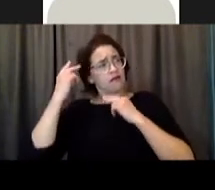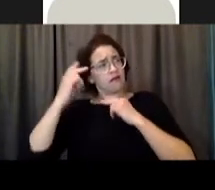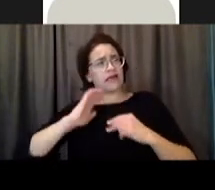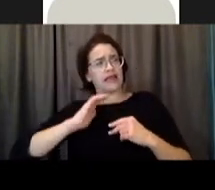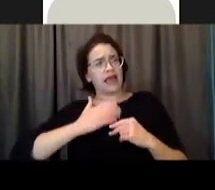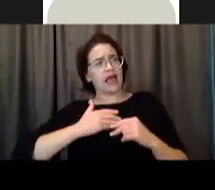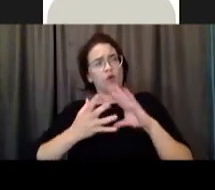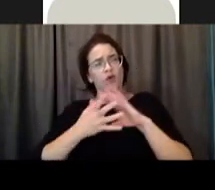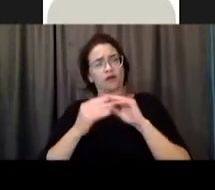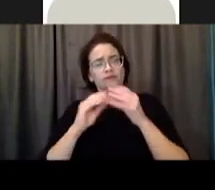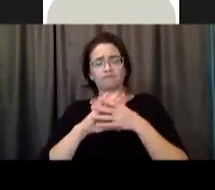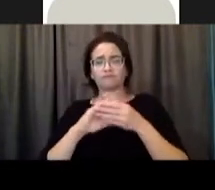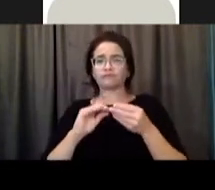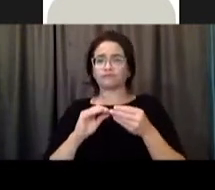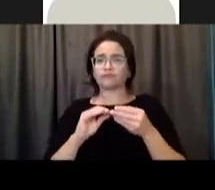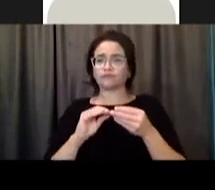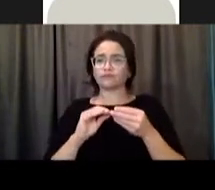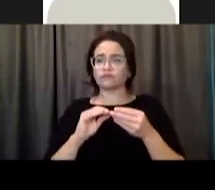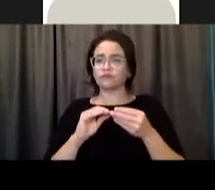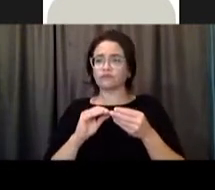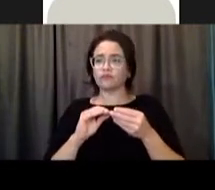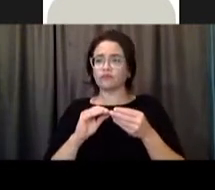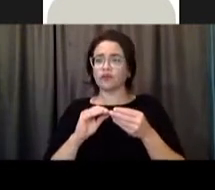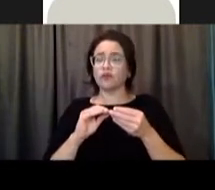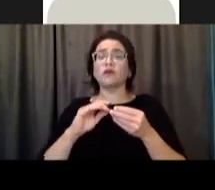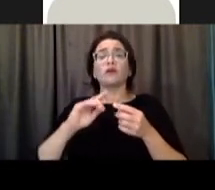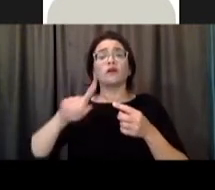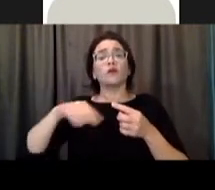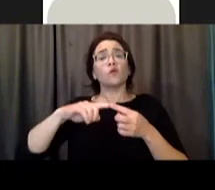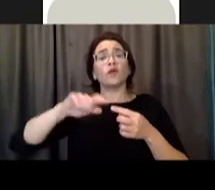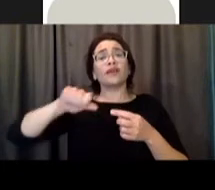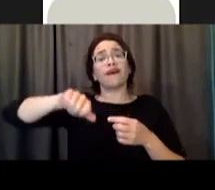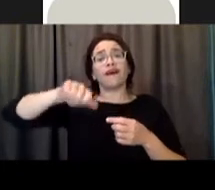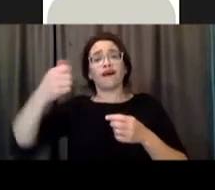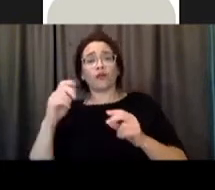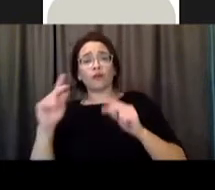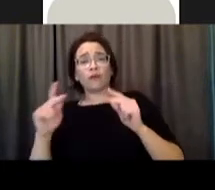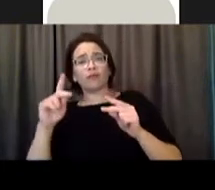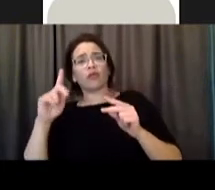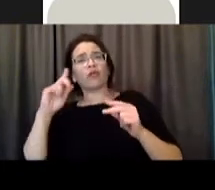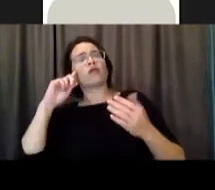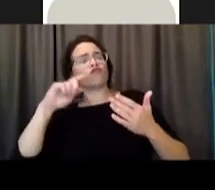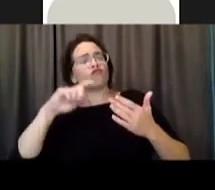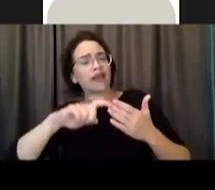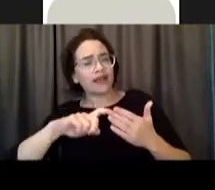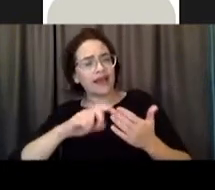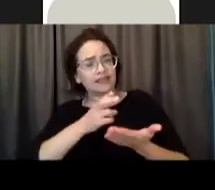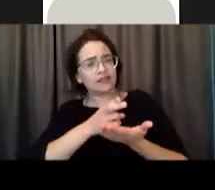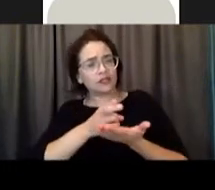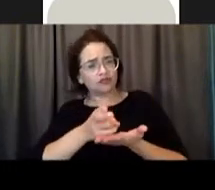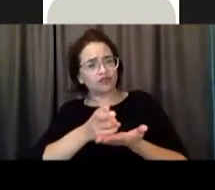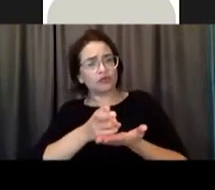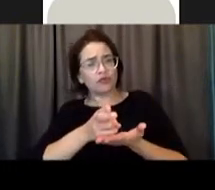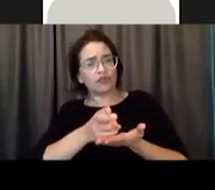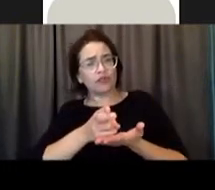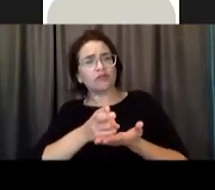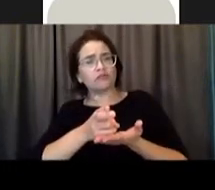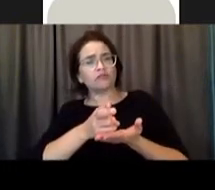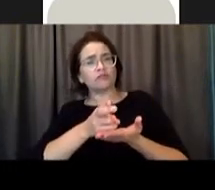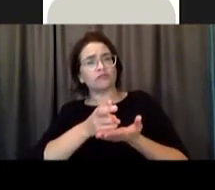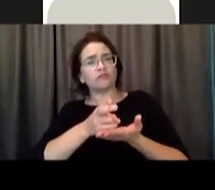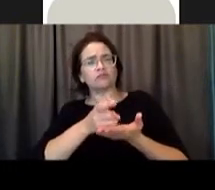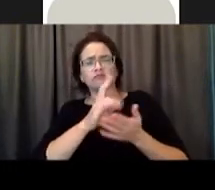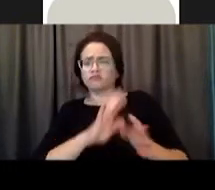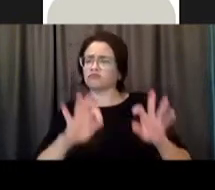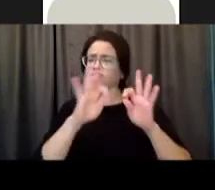others recognize the truth of what you are saying about yourself and become your allies in a struggle against